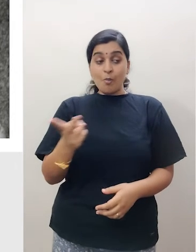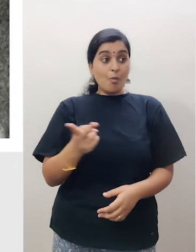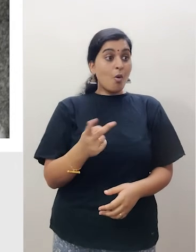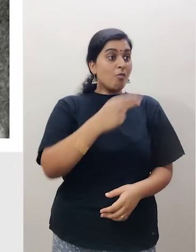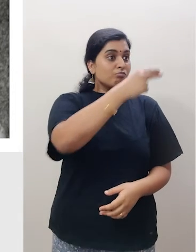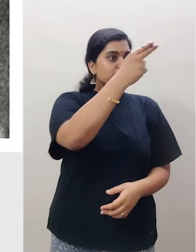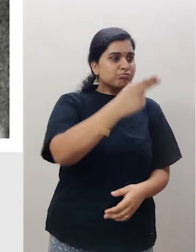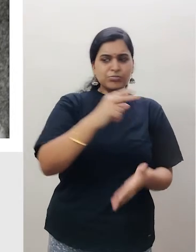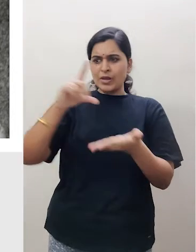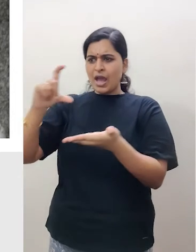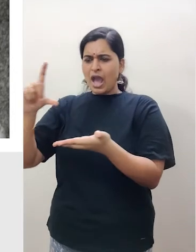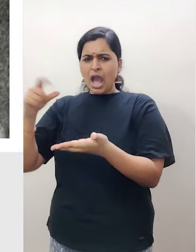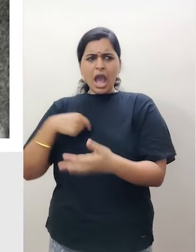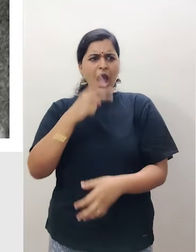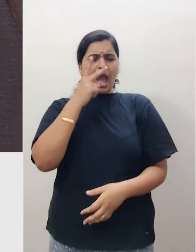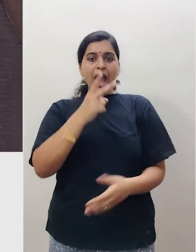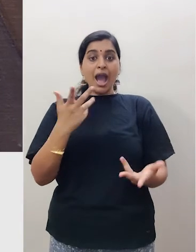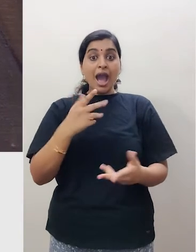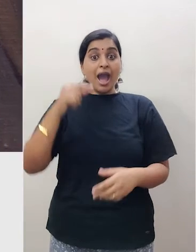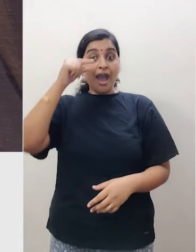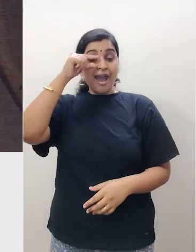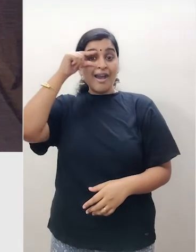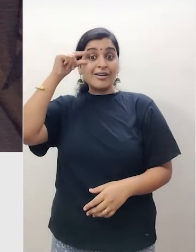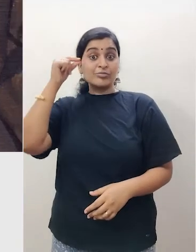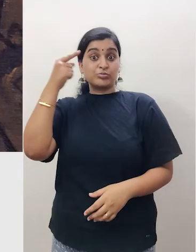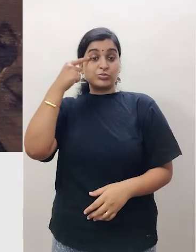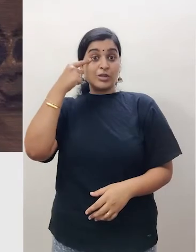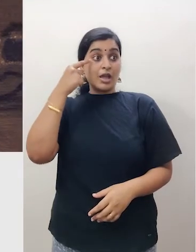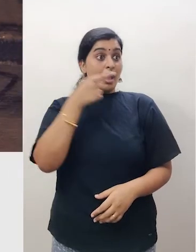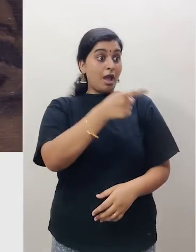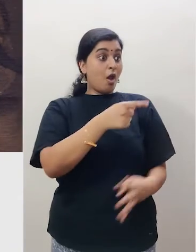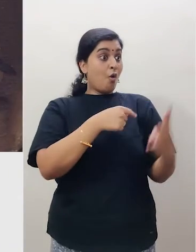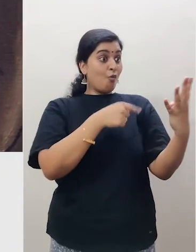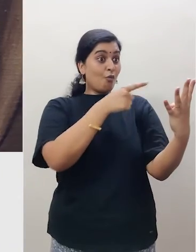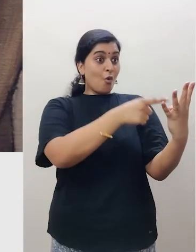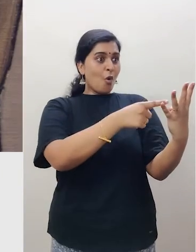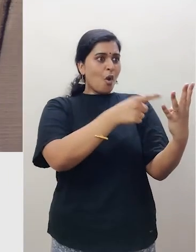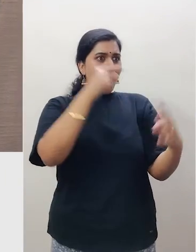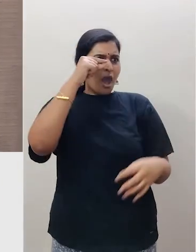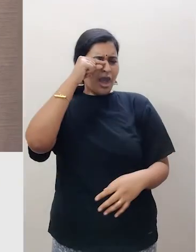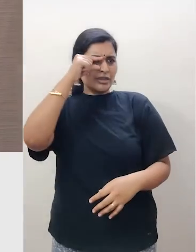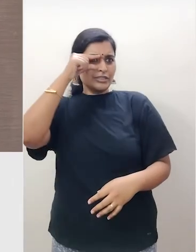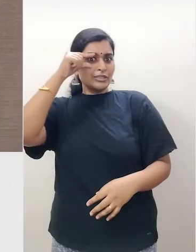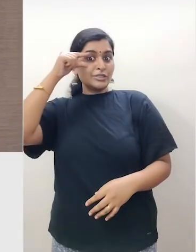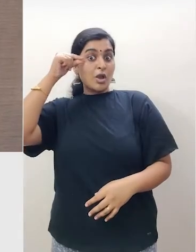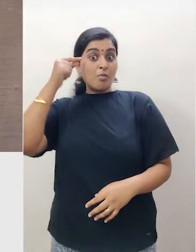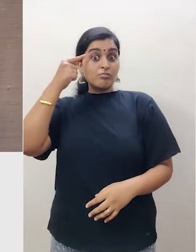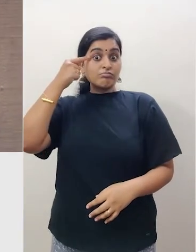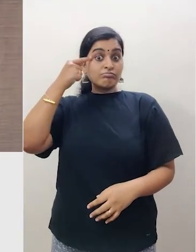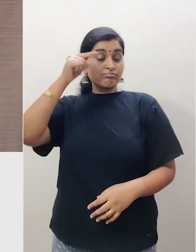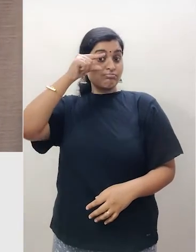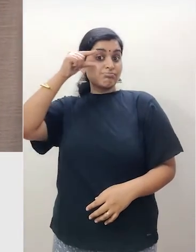the way the eyes have been captured. The figures in Unemployed Graduates have these distinctly and sharply painted